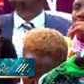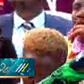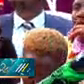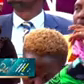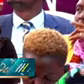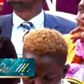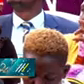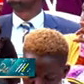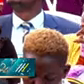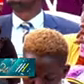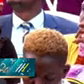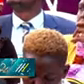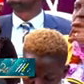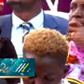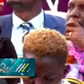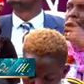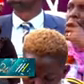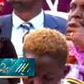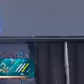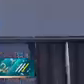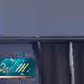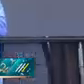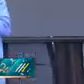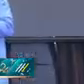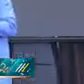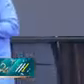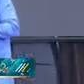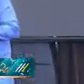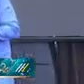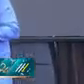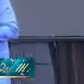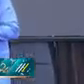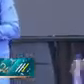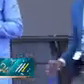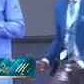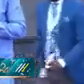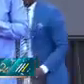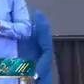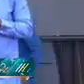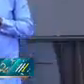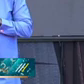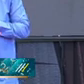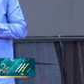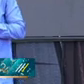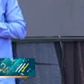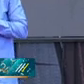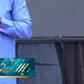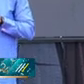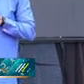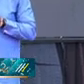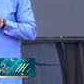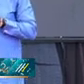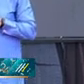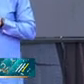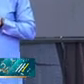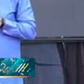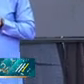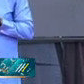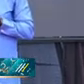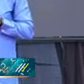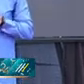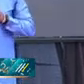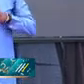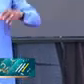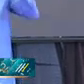enough because evil altars are responsible for us tolerating evil